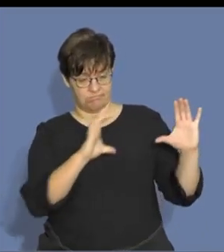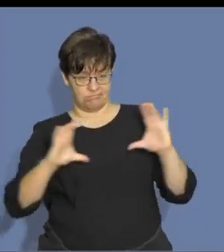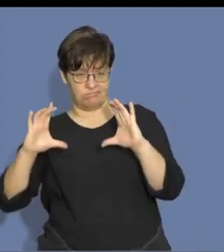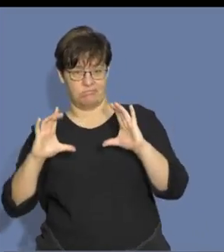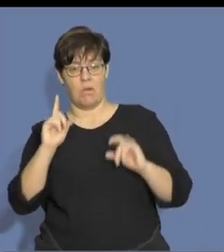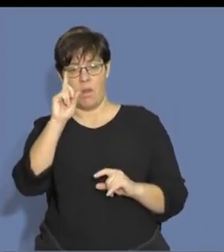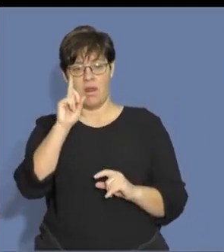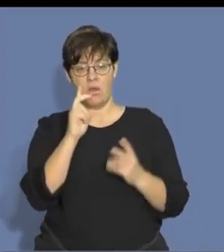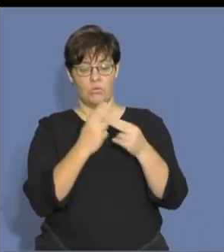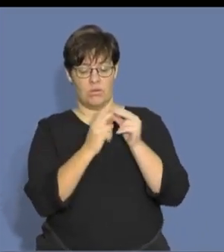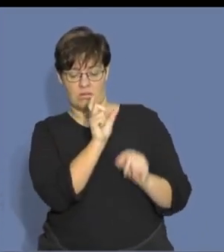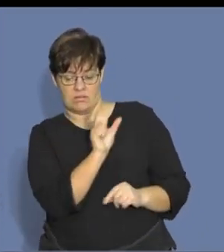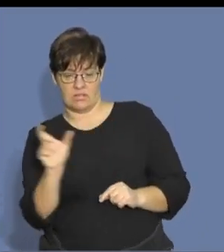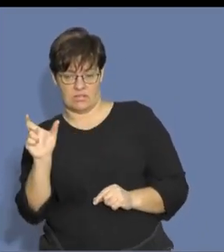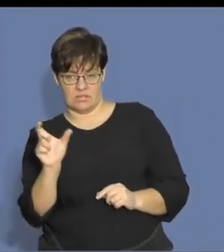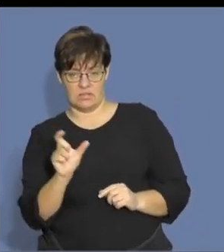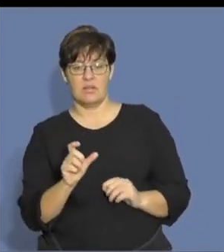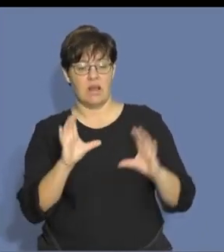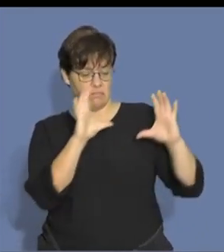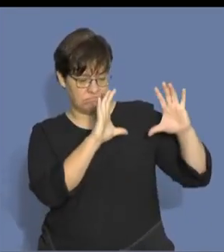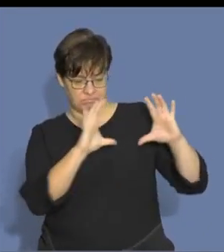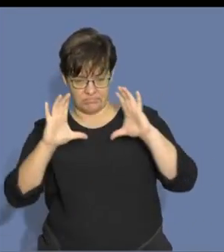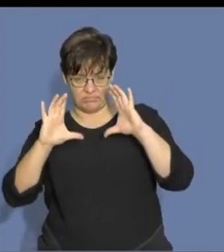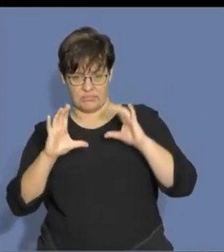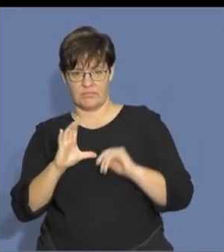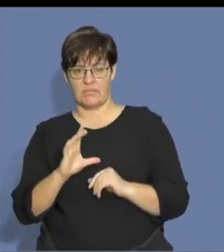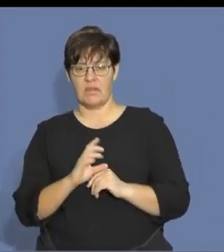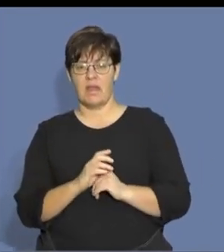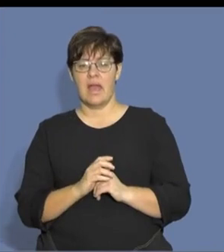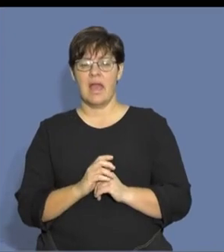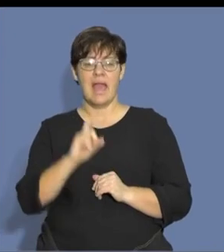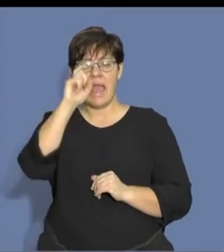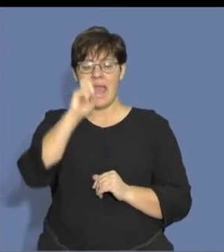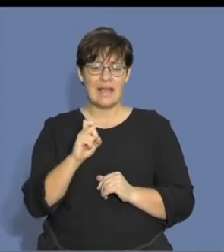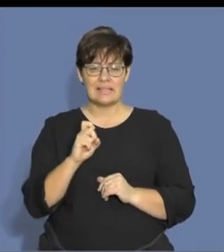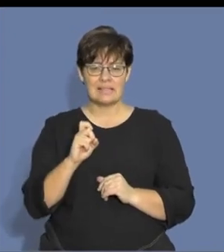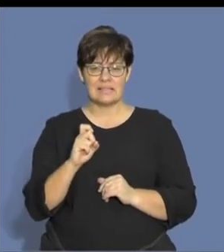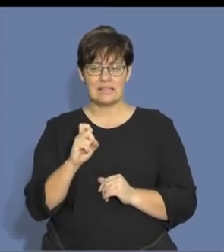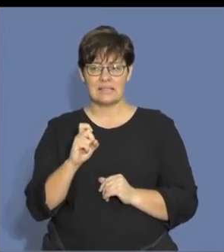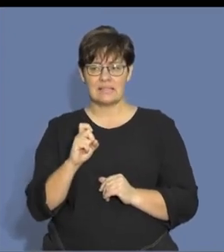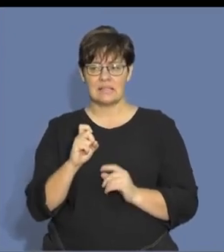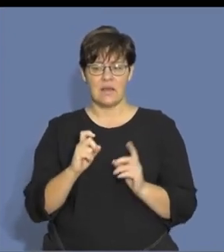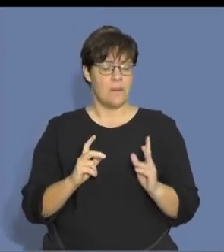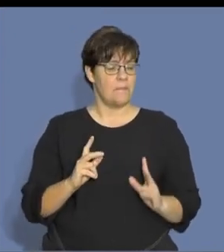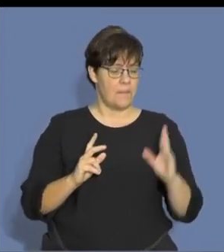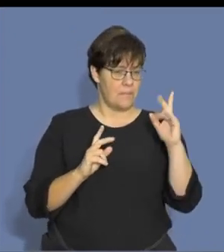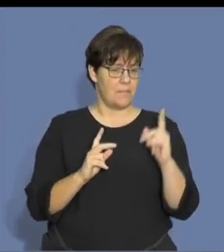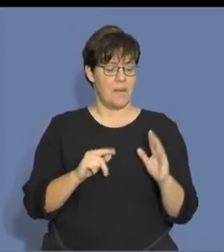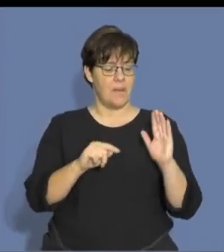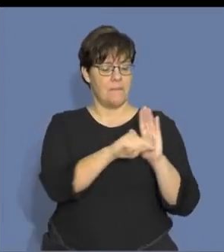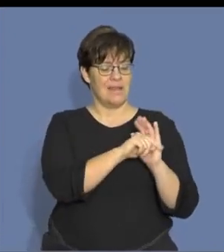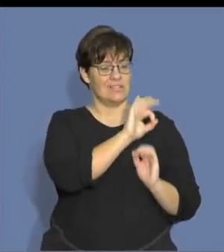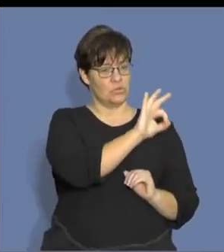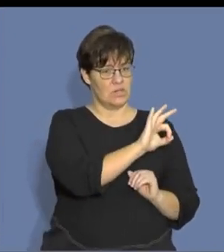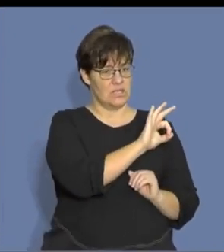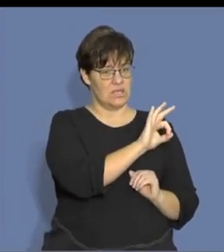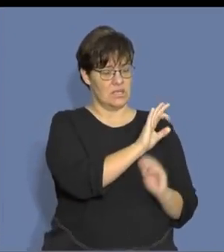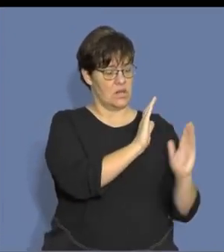circle, including the x-cut. Where was the x-cut? Well, the x-cut was at -3